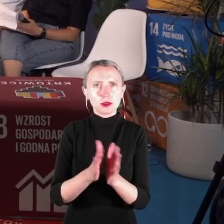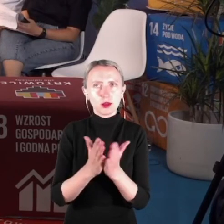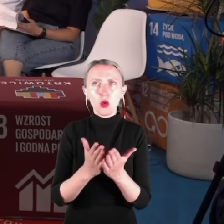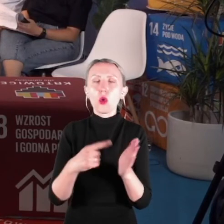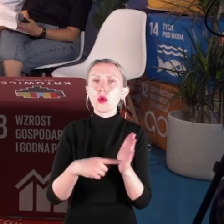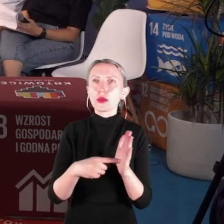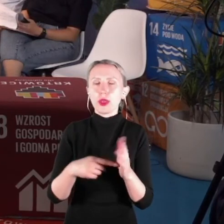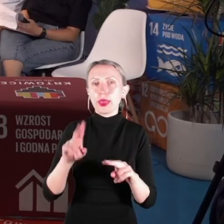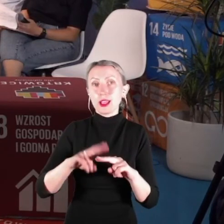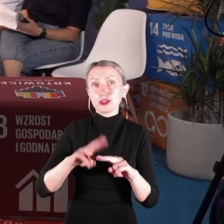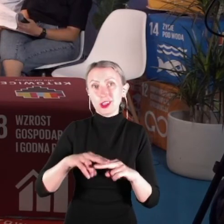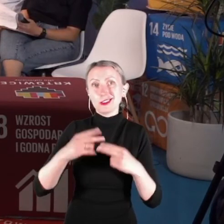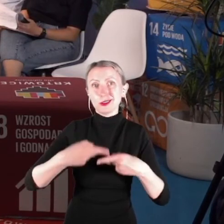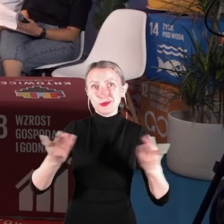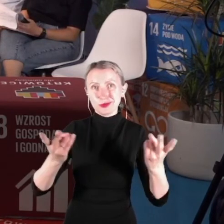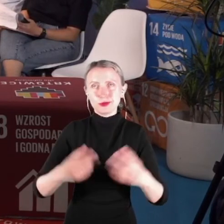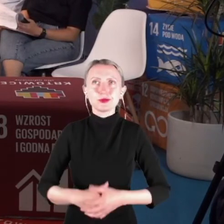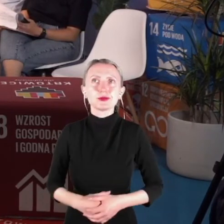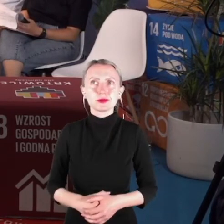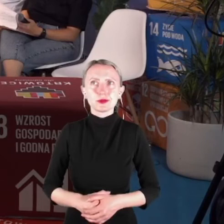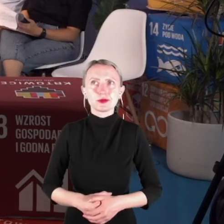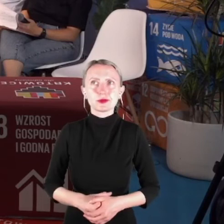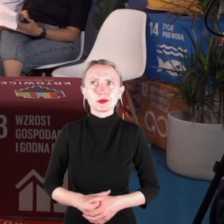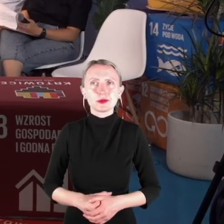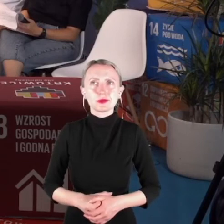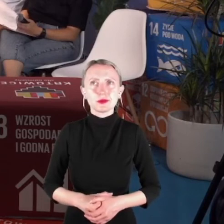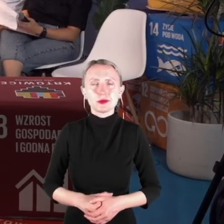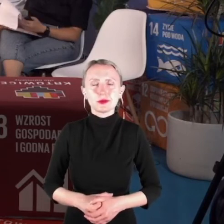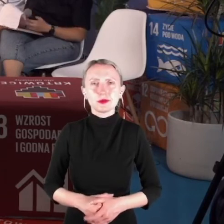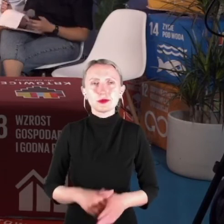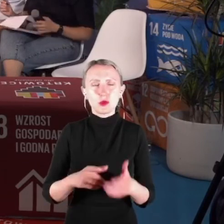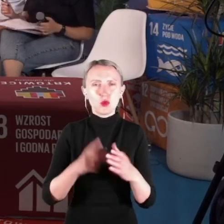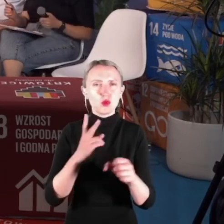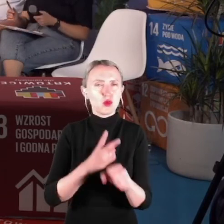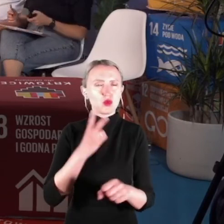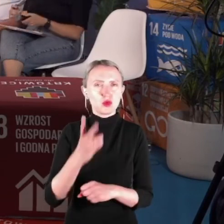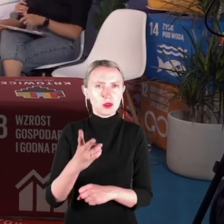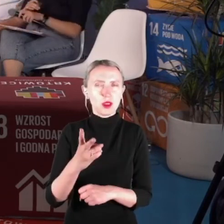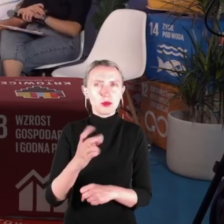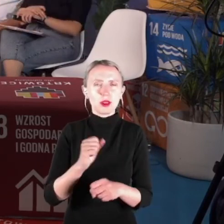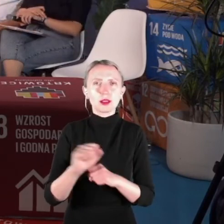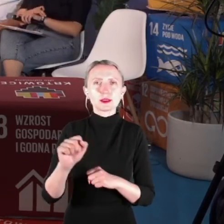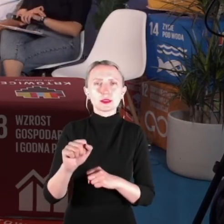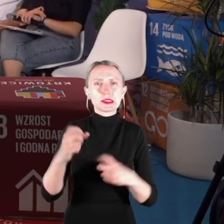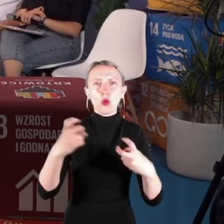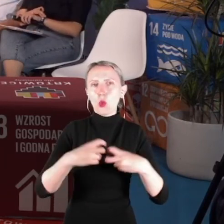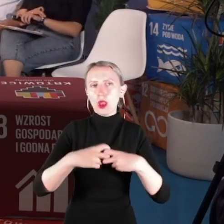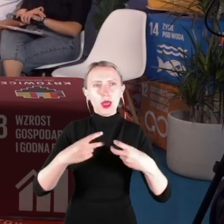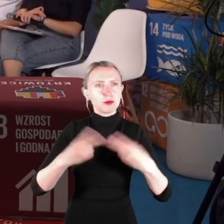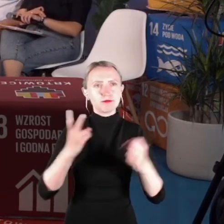Responsible Sensing Lab, and it's available online. You can always go there to take a look at it. It's a 6-step process,